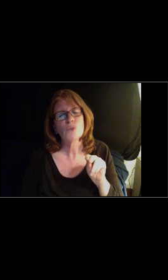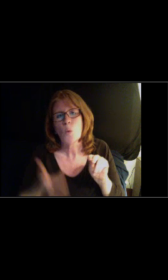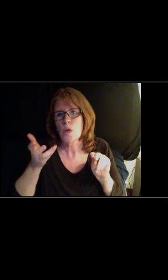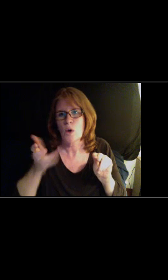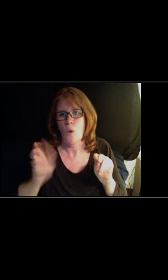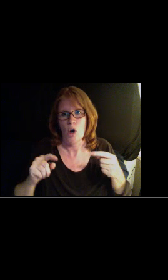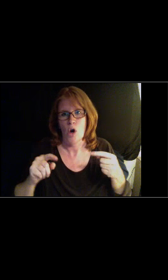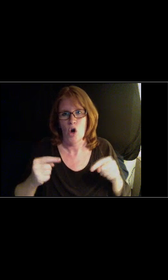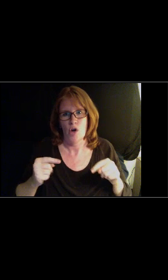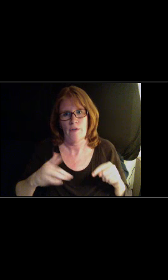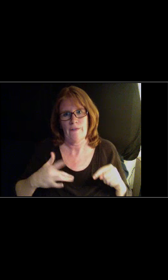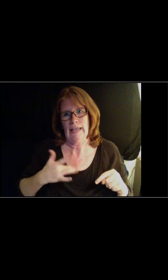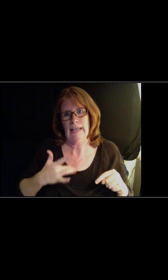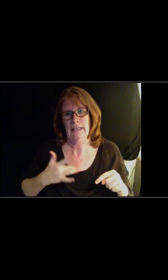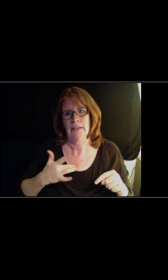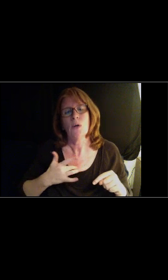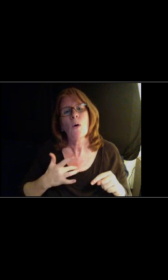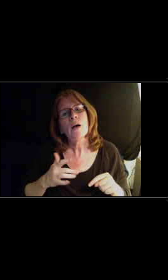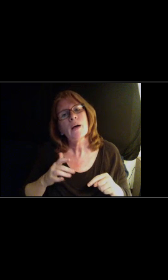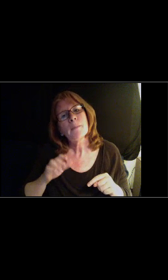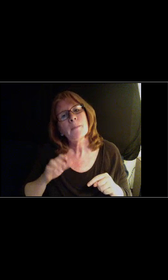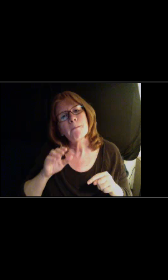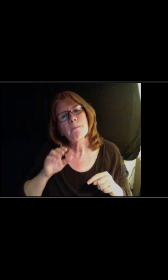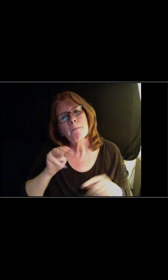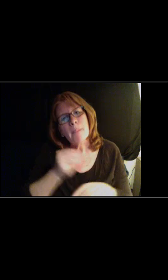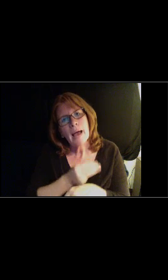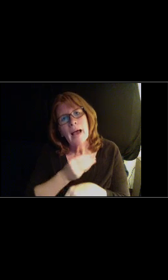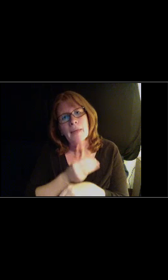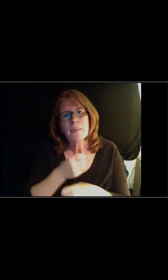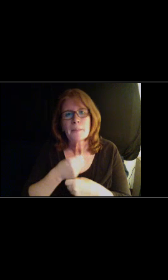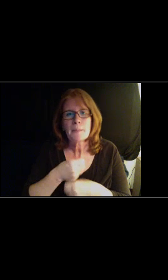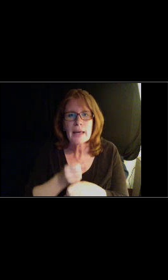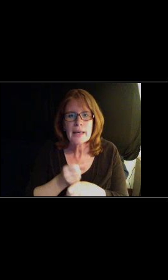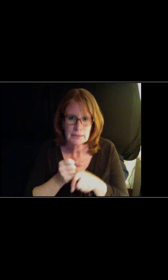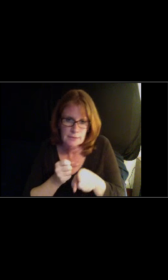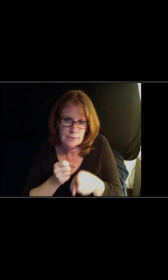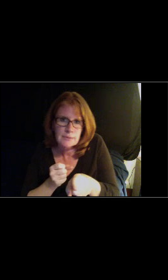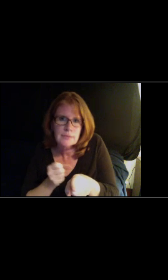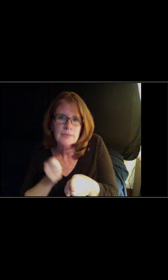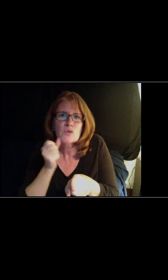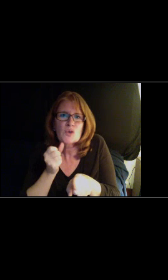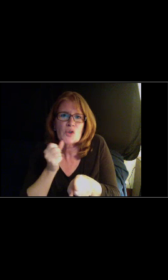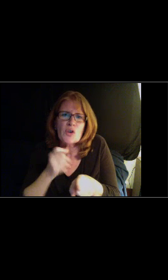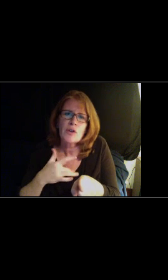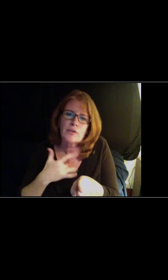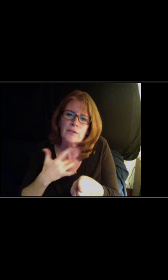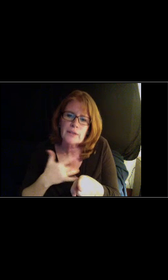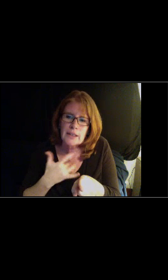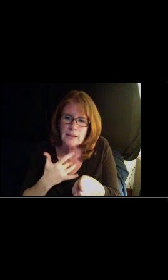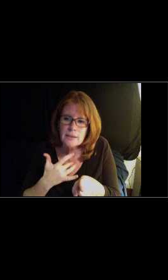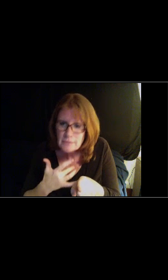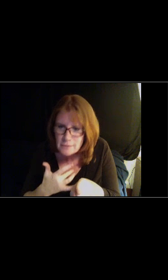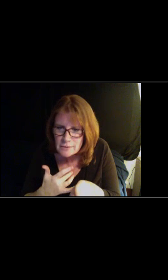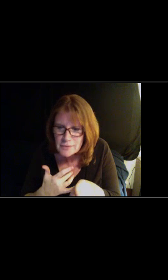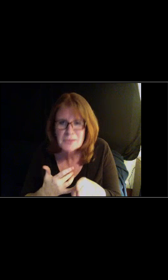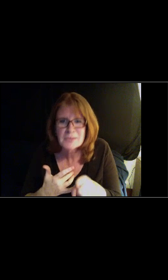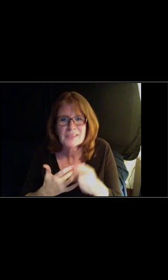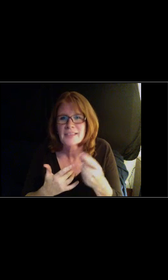Instead of saying she gets an A, a B, or a C in math, I mean, saying that would hurt Maybe's feelings. So instead they